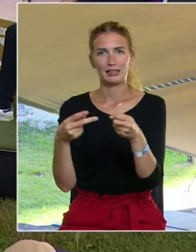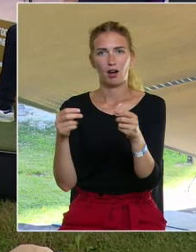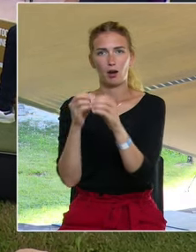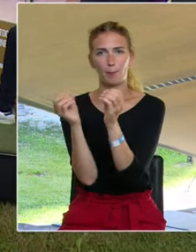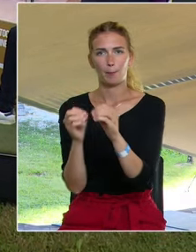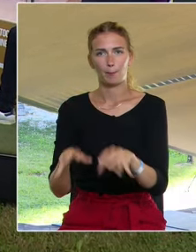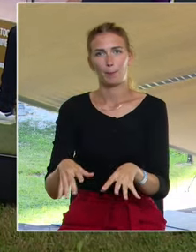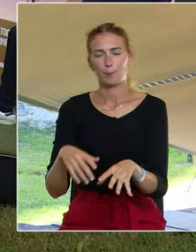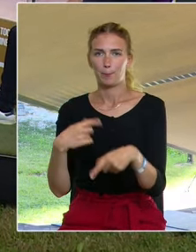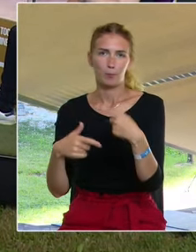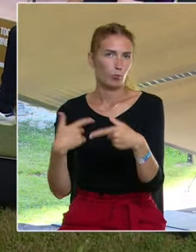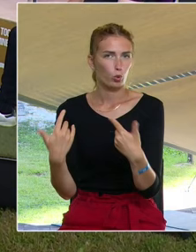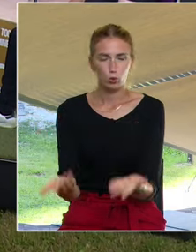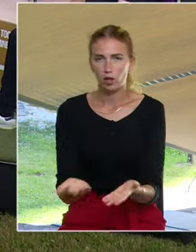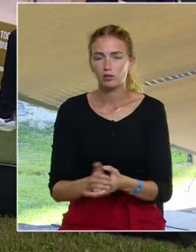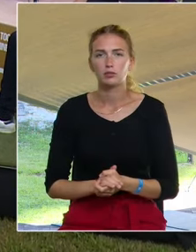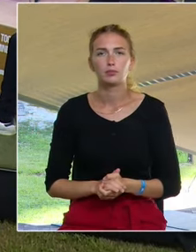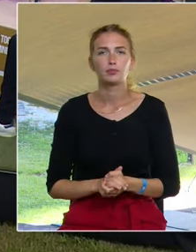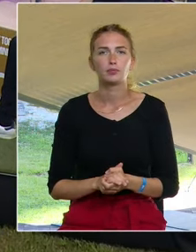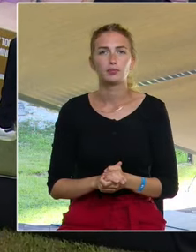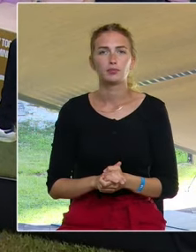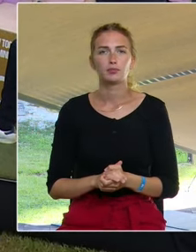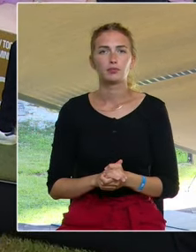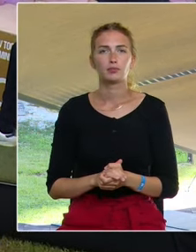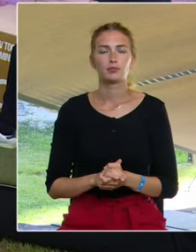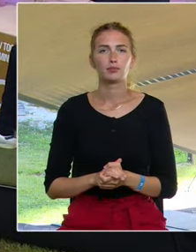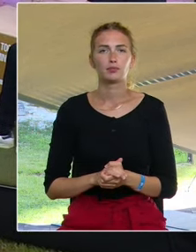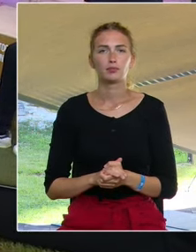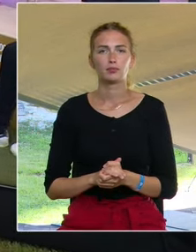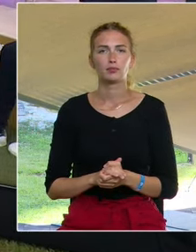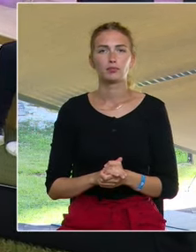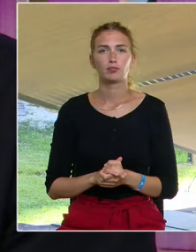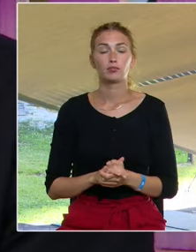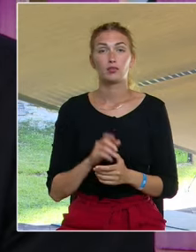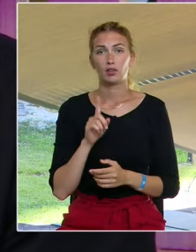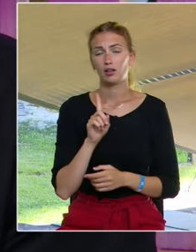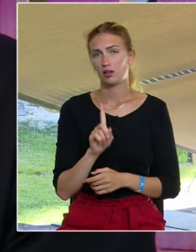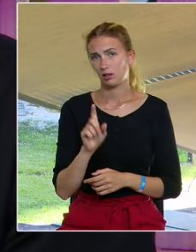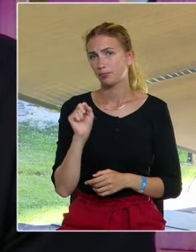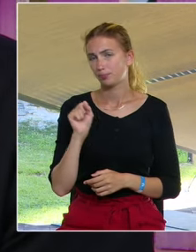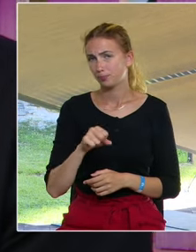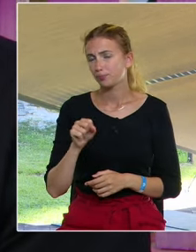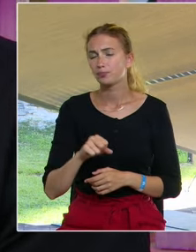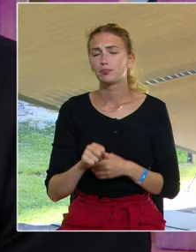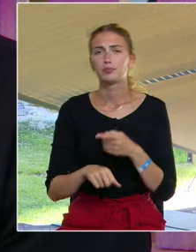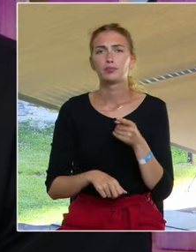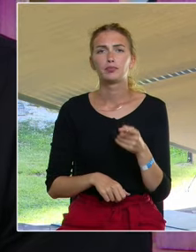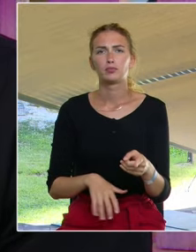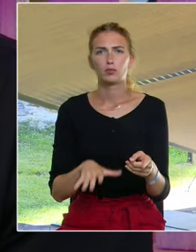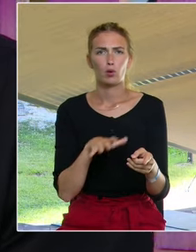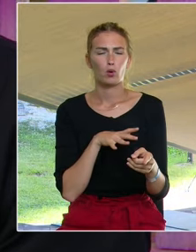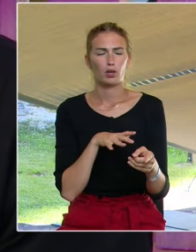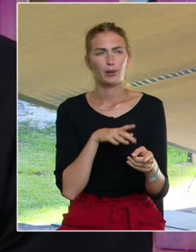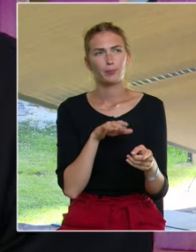media in past. But yeah, the fact that there was a active and like sort of just